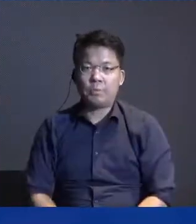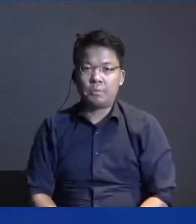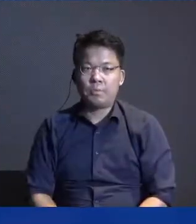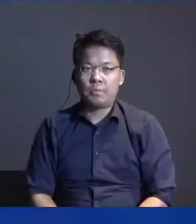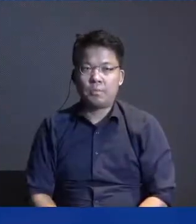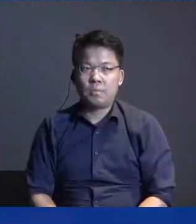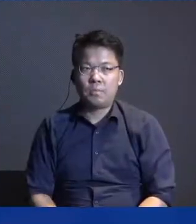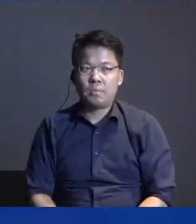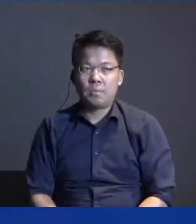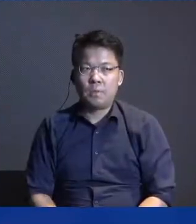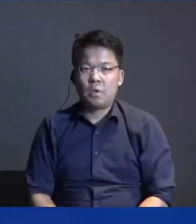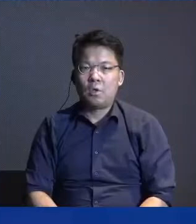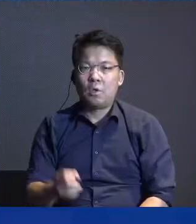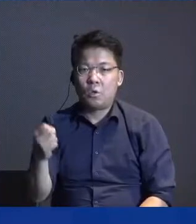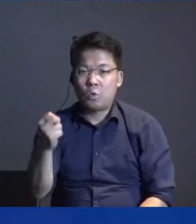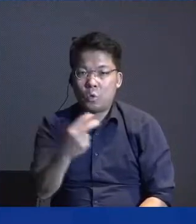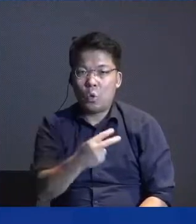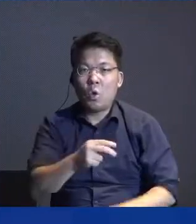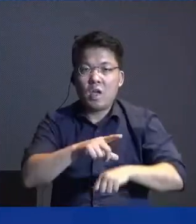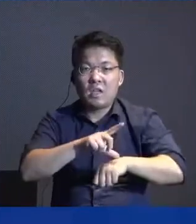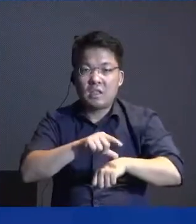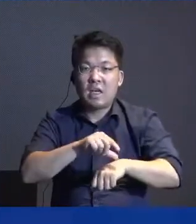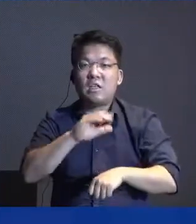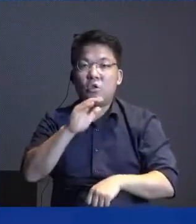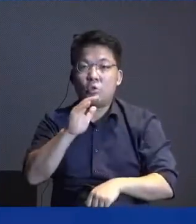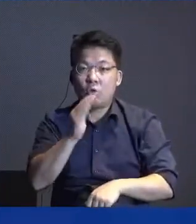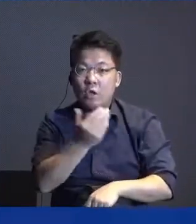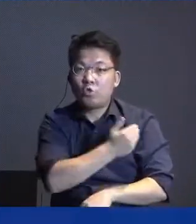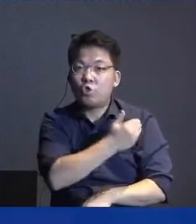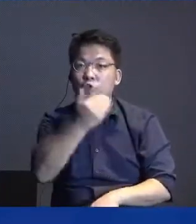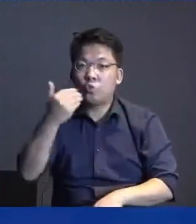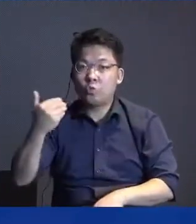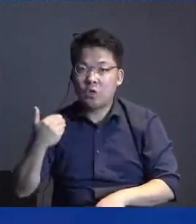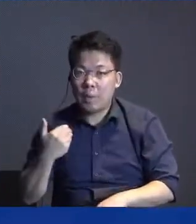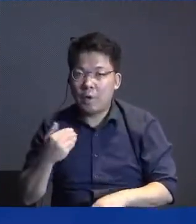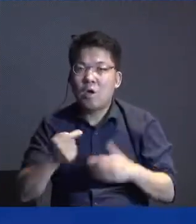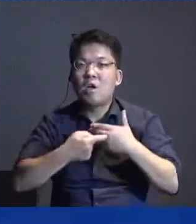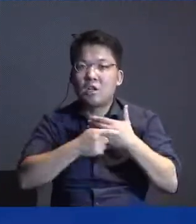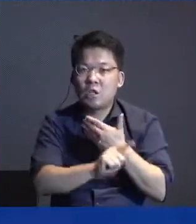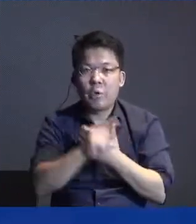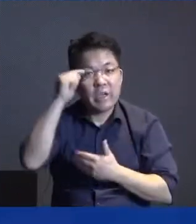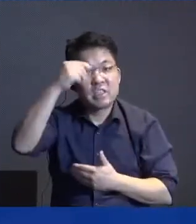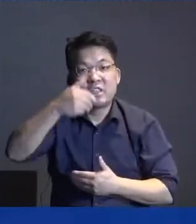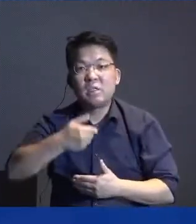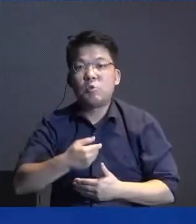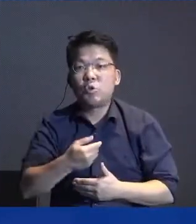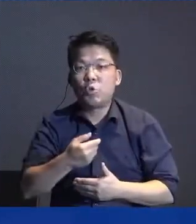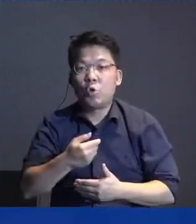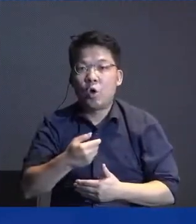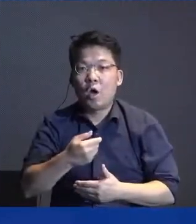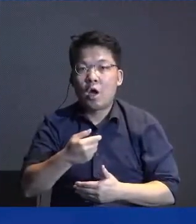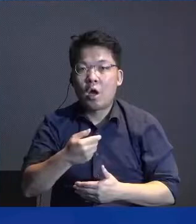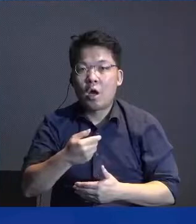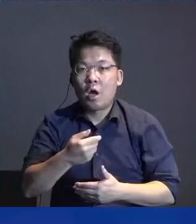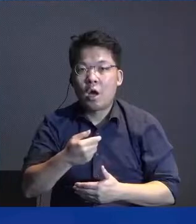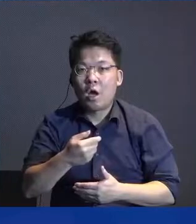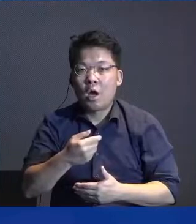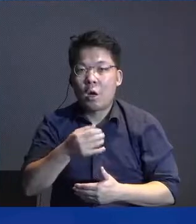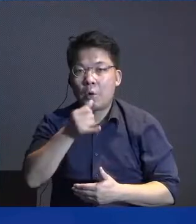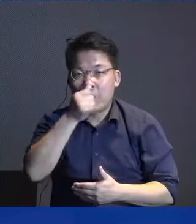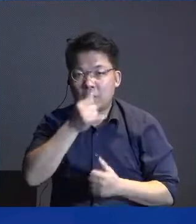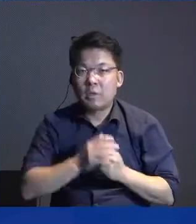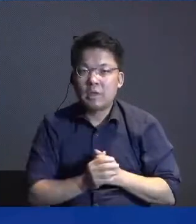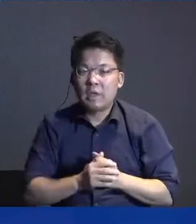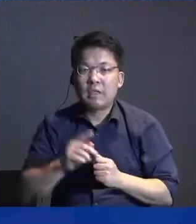time. So that's how I'm gonna actually use the remaining Q&A session. So hopefully that works for